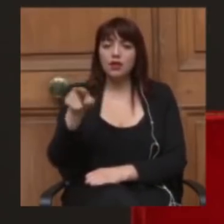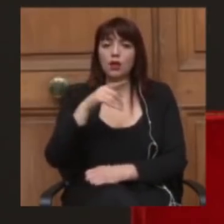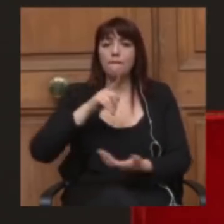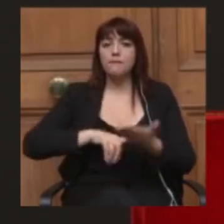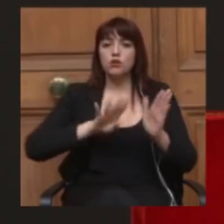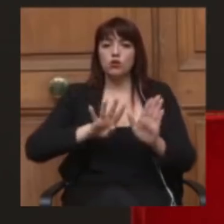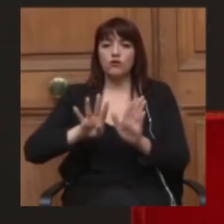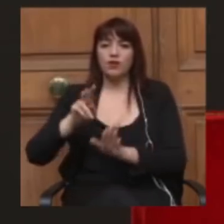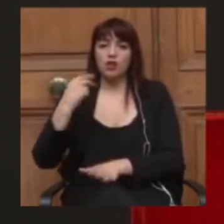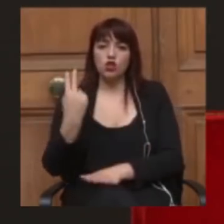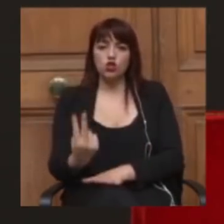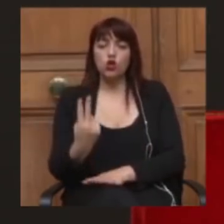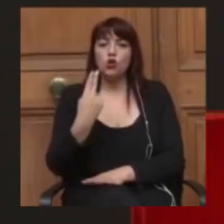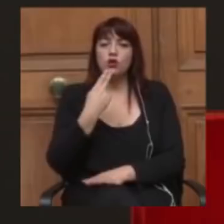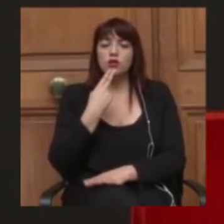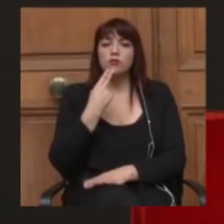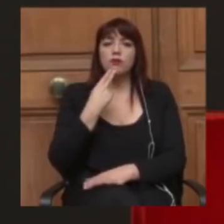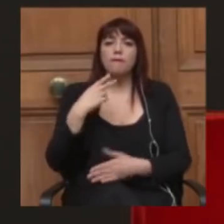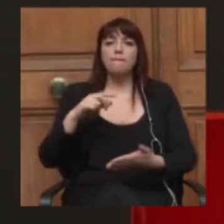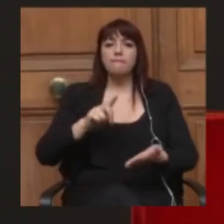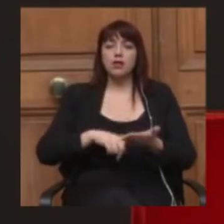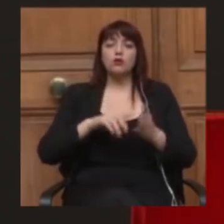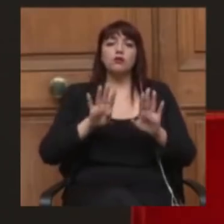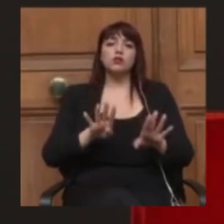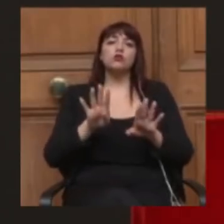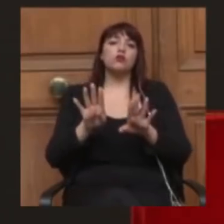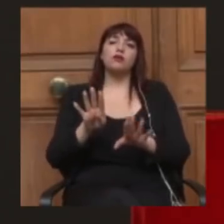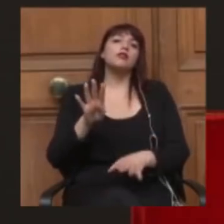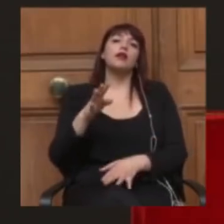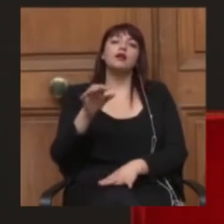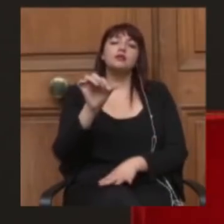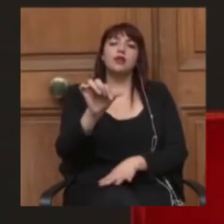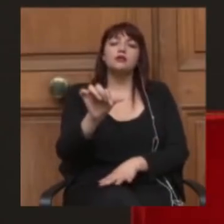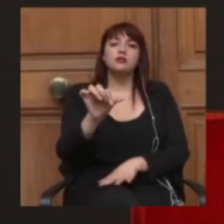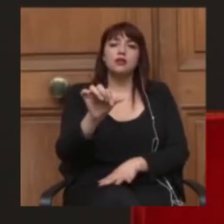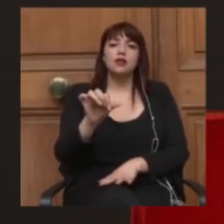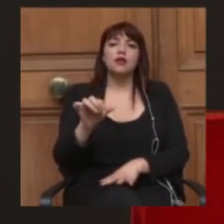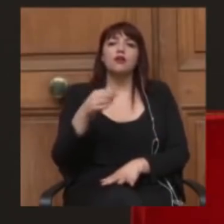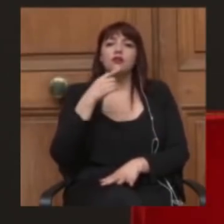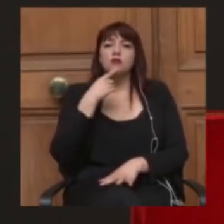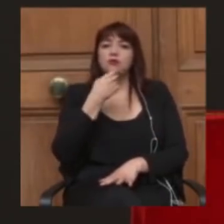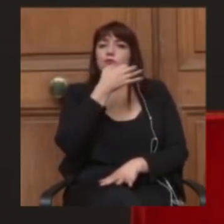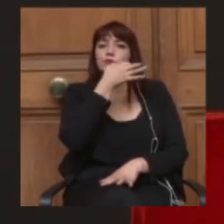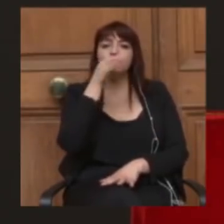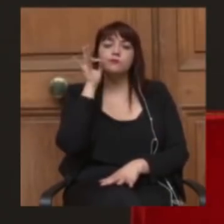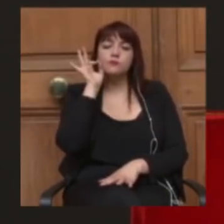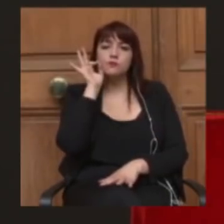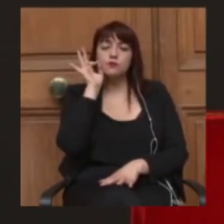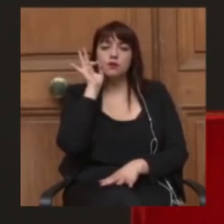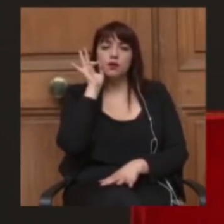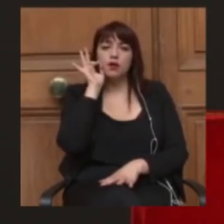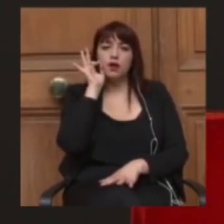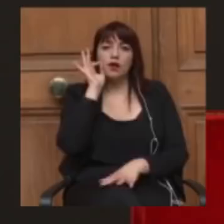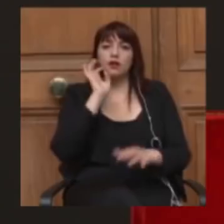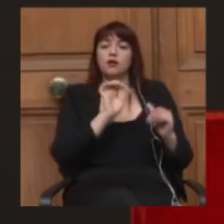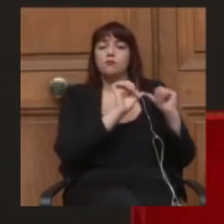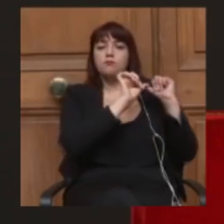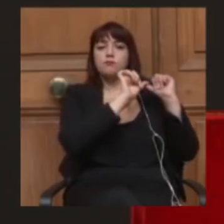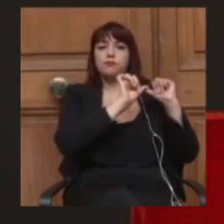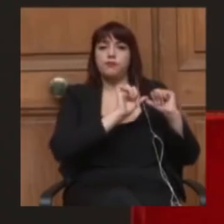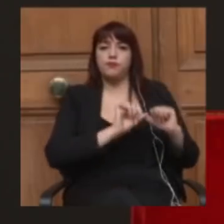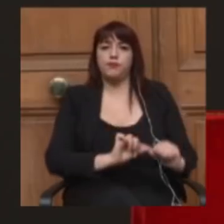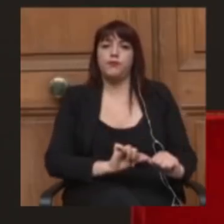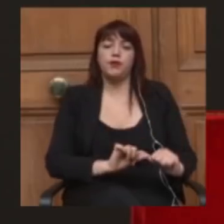in 1956, it was the pervasive silence in the face of the image that began to represent the